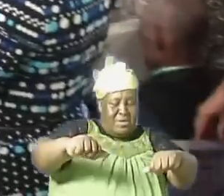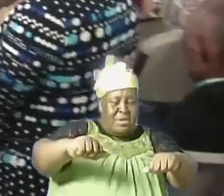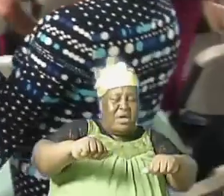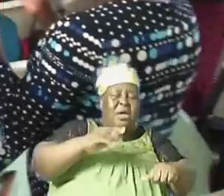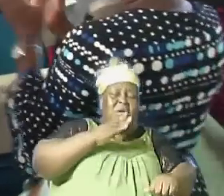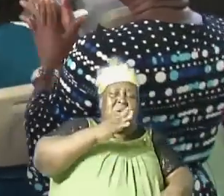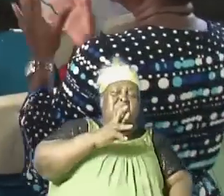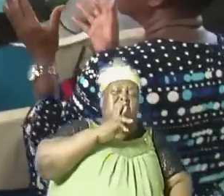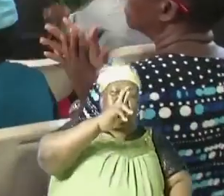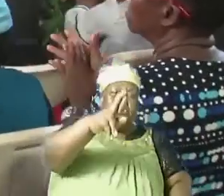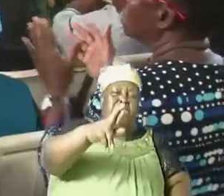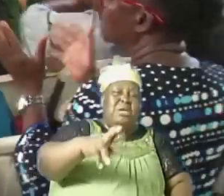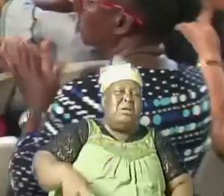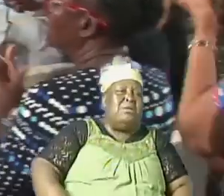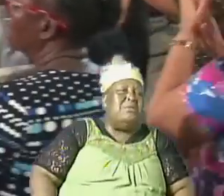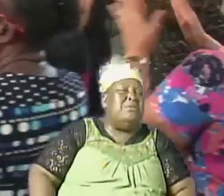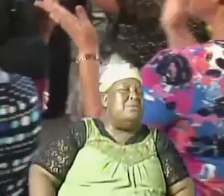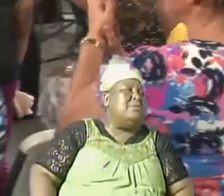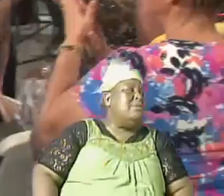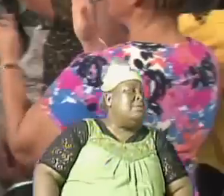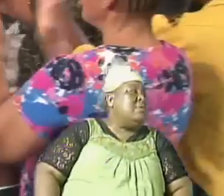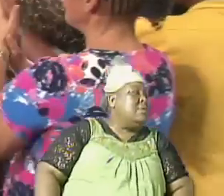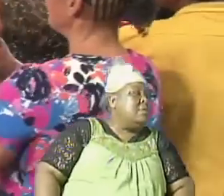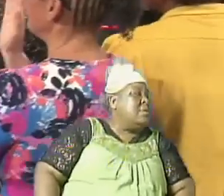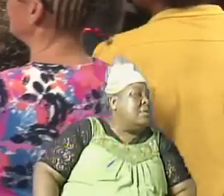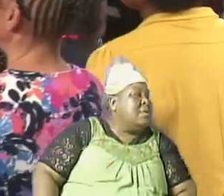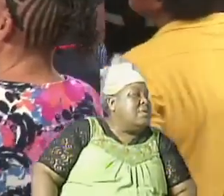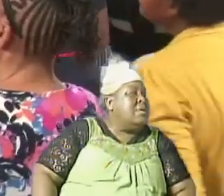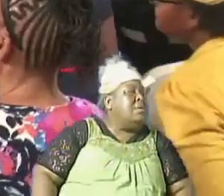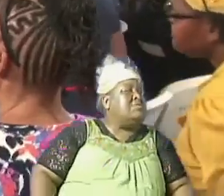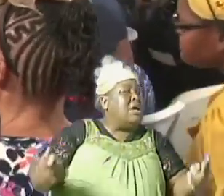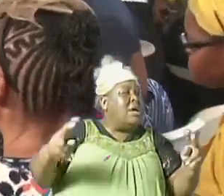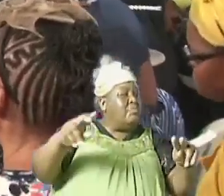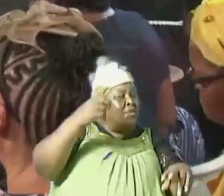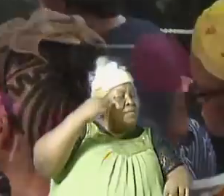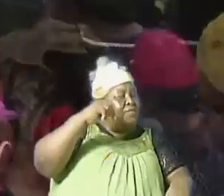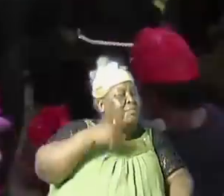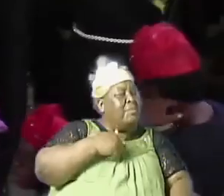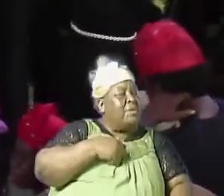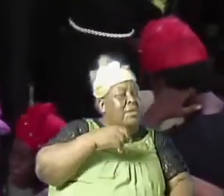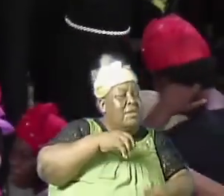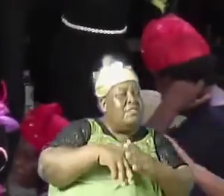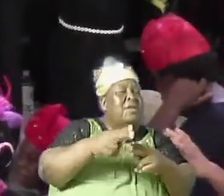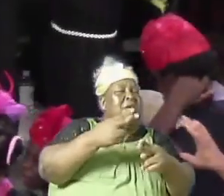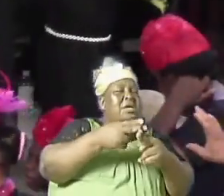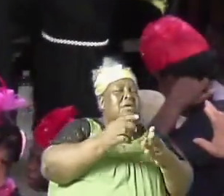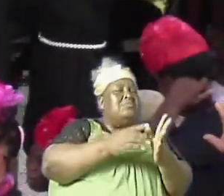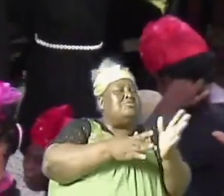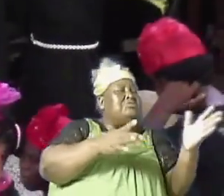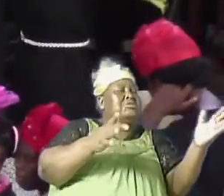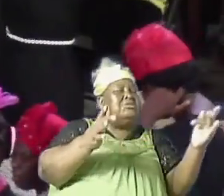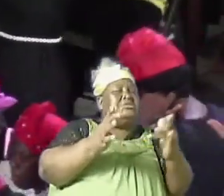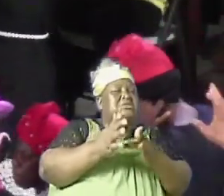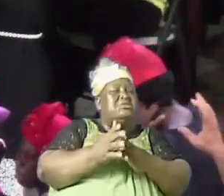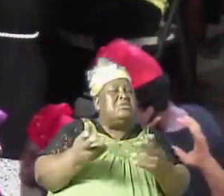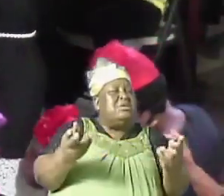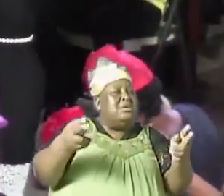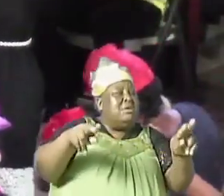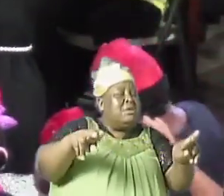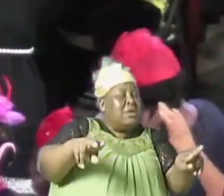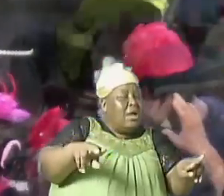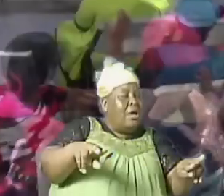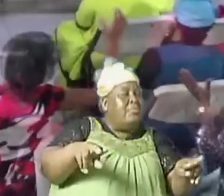be realities. Oh God, it's happening for me in the name of Jesus.